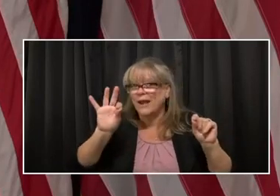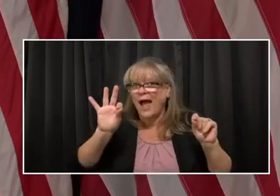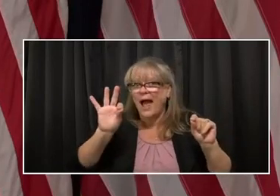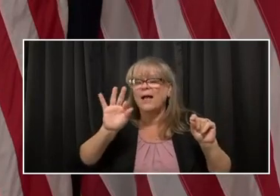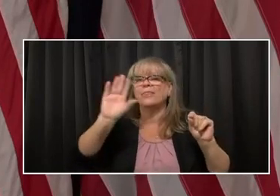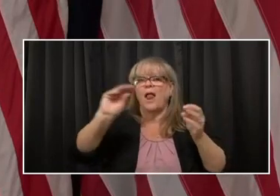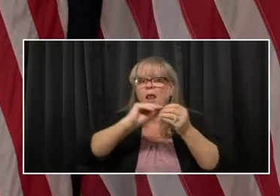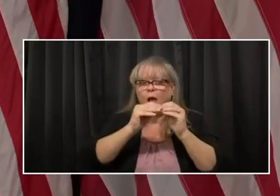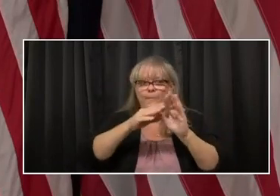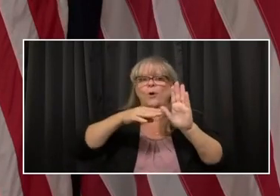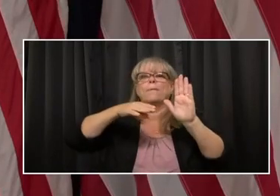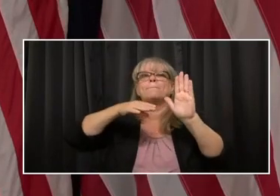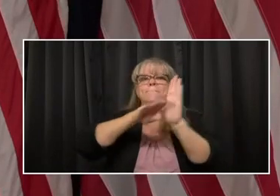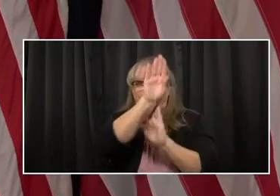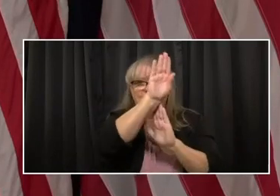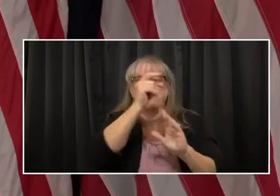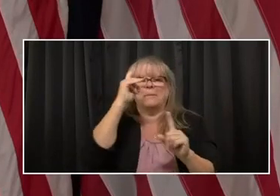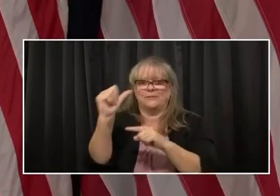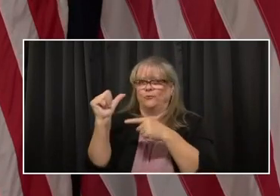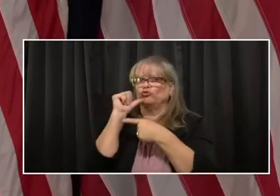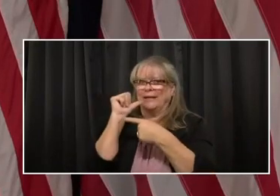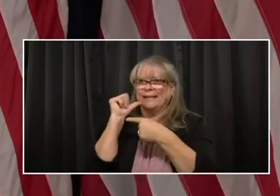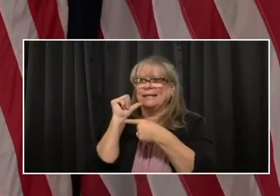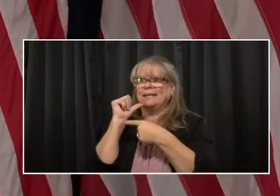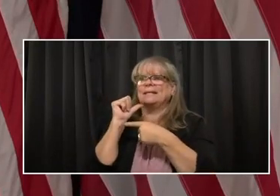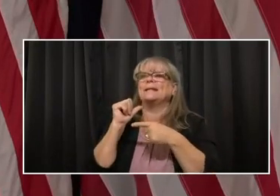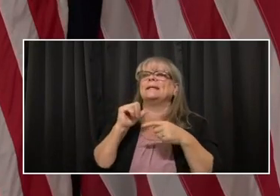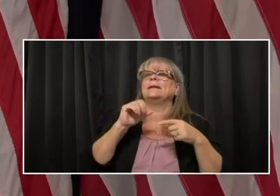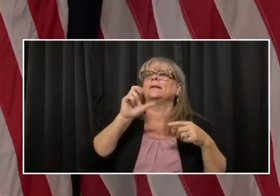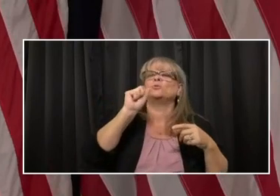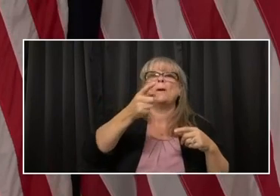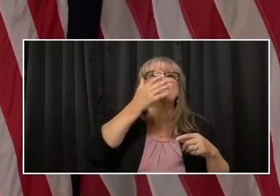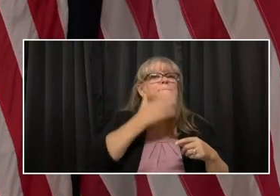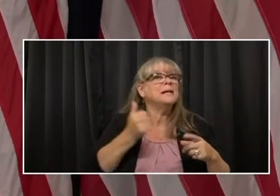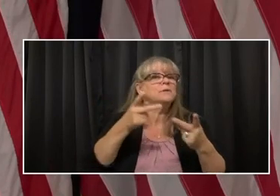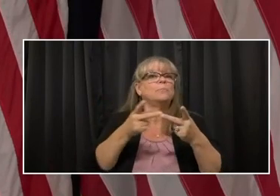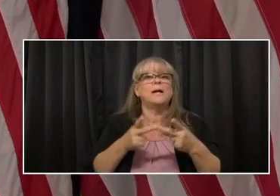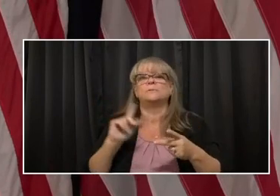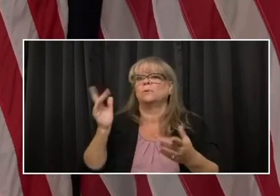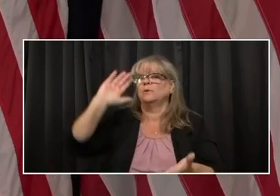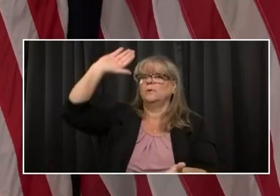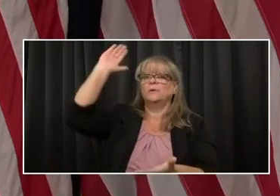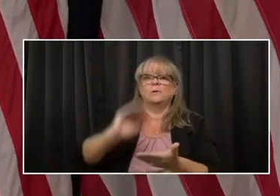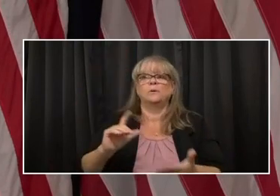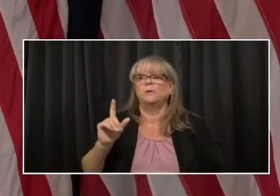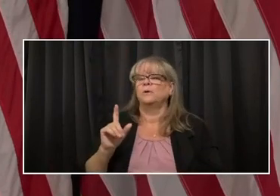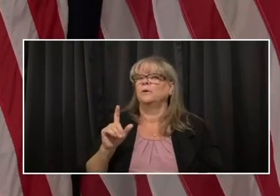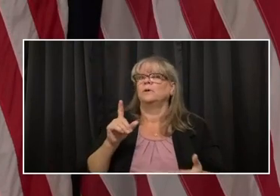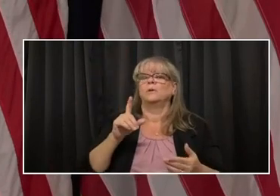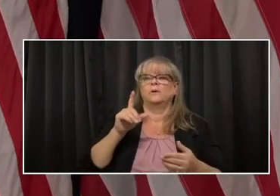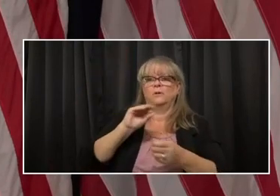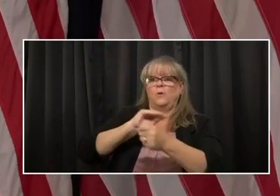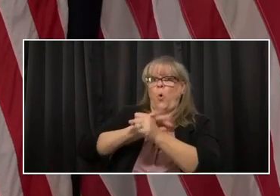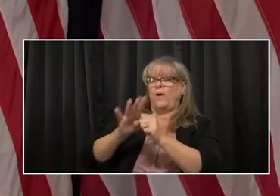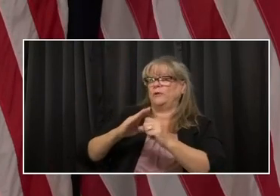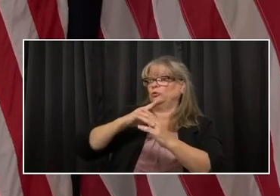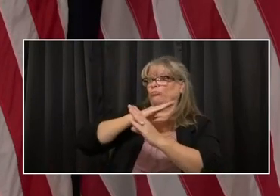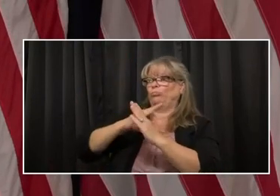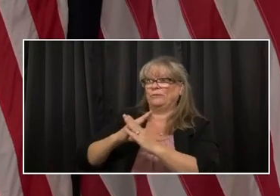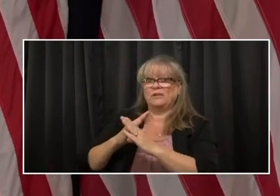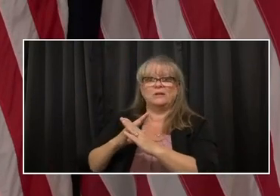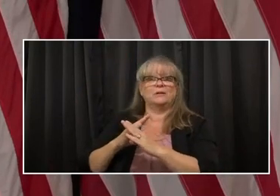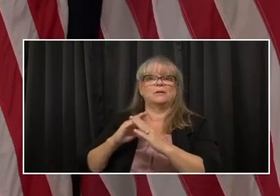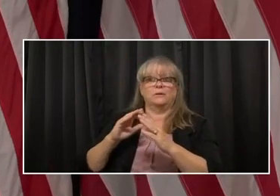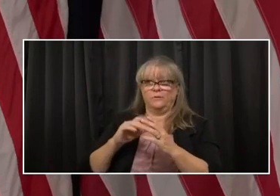could be. We're now in a better place. Our viral presence has gone down, 30,